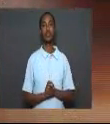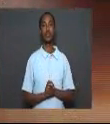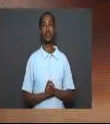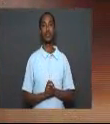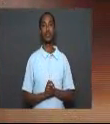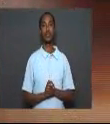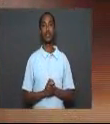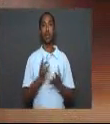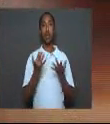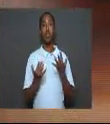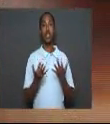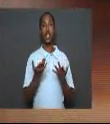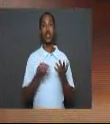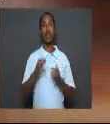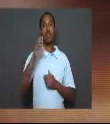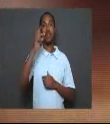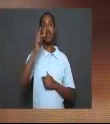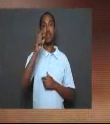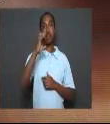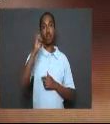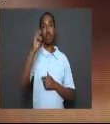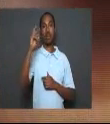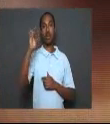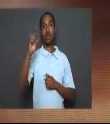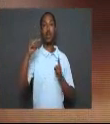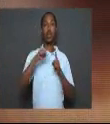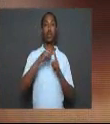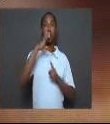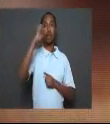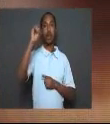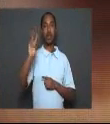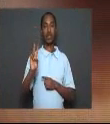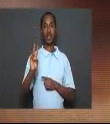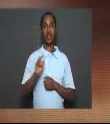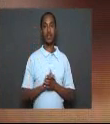The oxidation of coke to carbon dioxide.